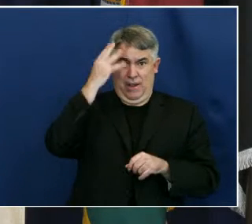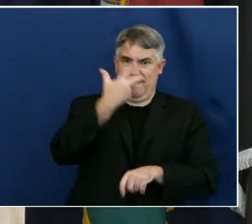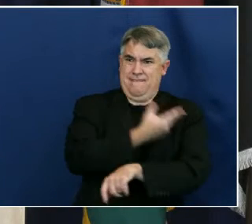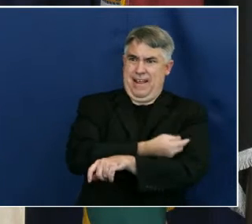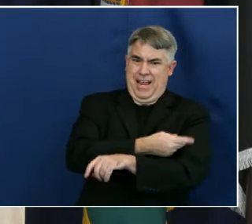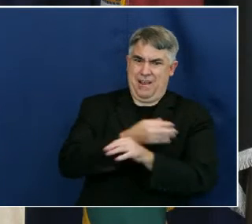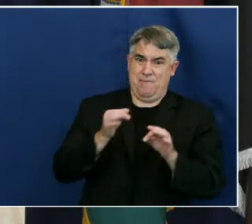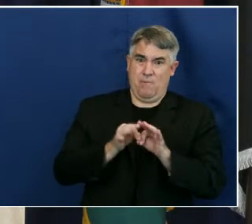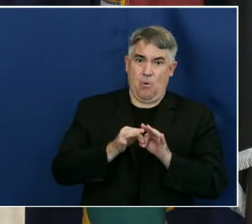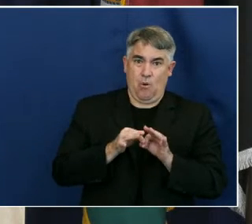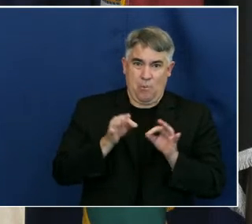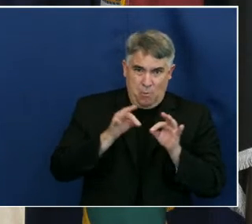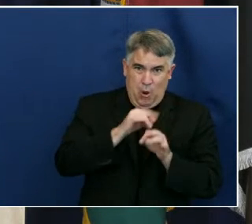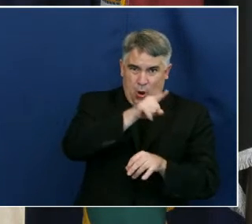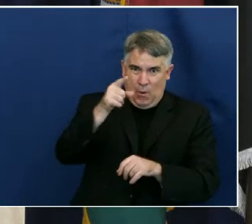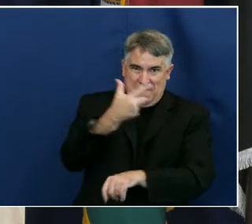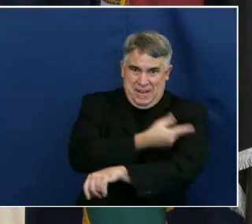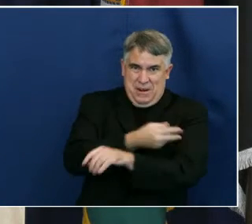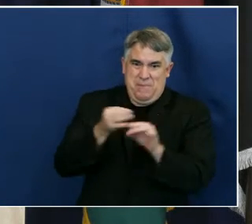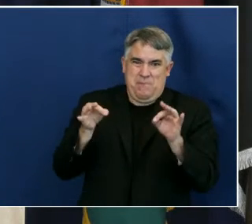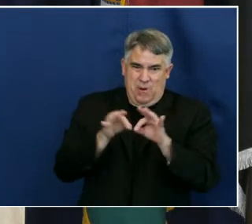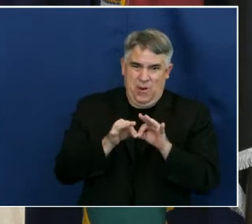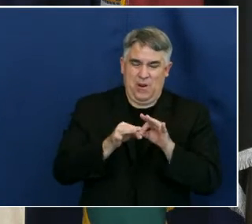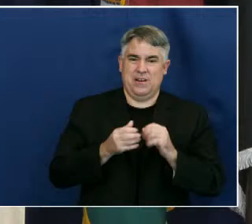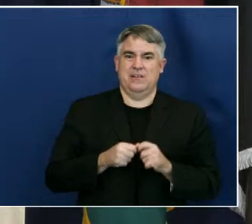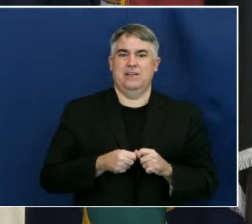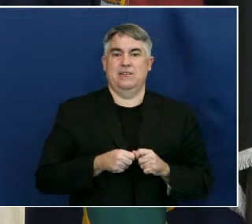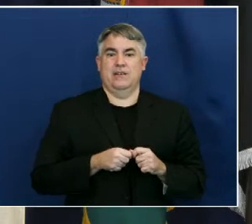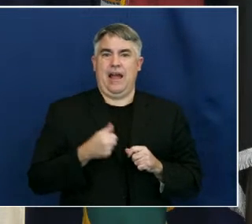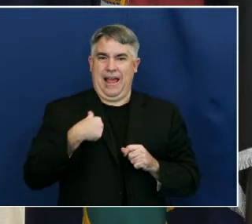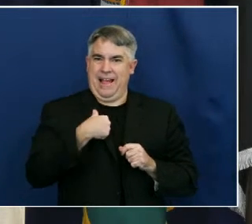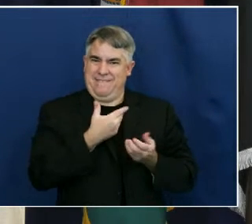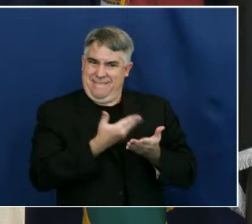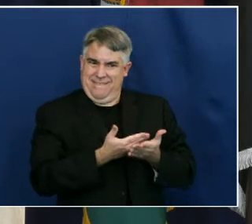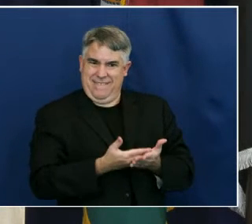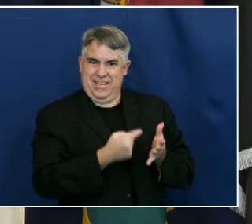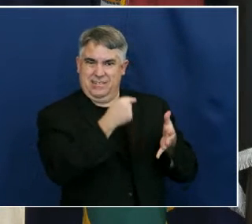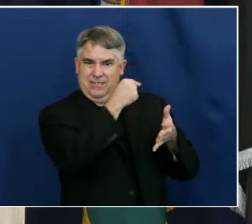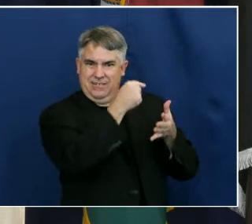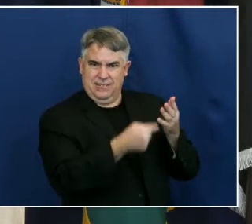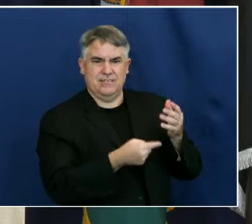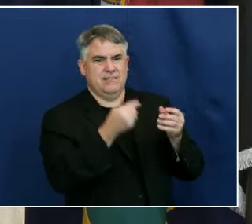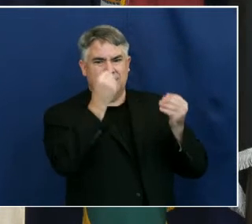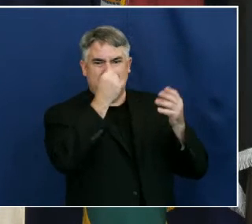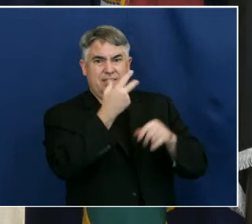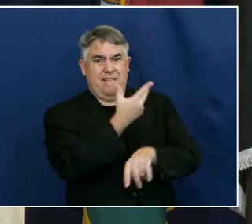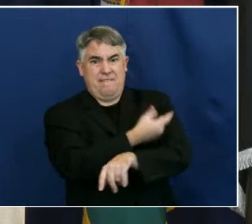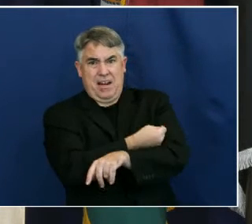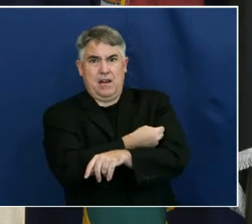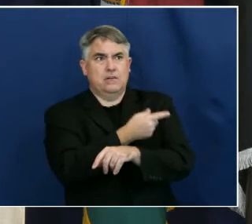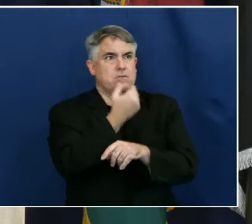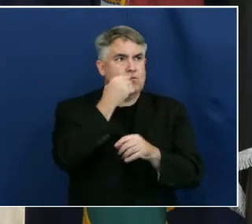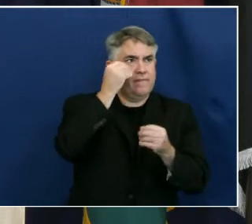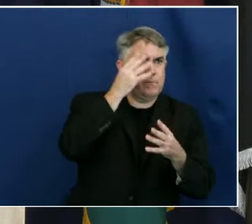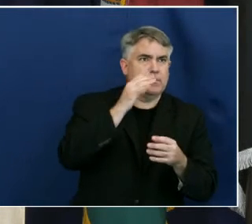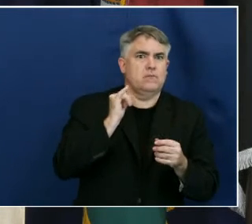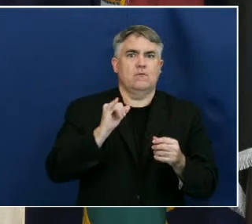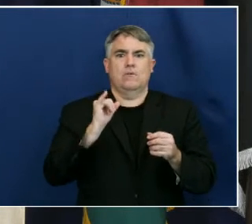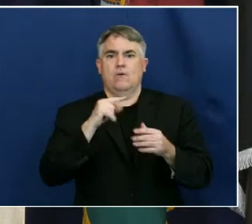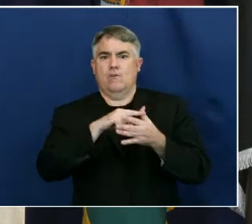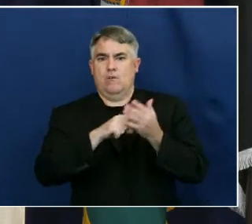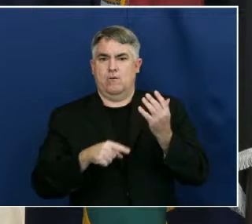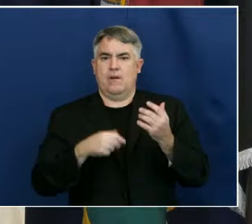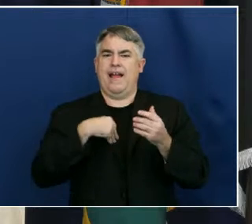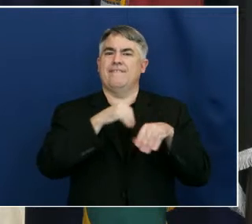a fact sheet that we have distributed in English and Spanish to ensure that folks